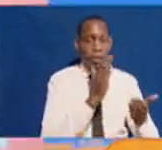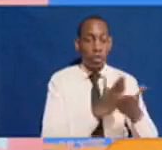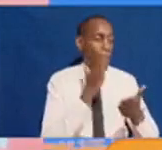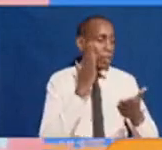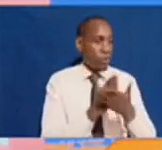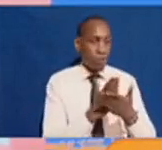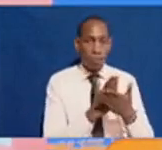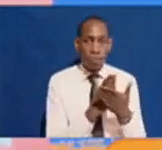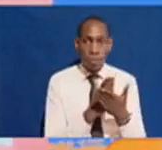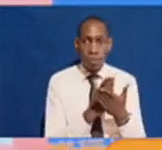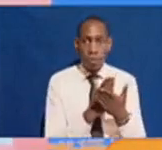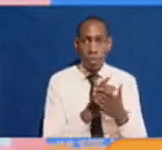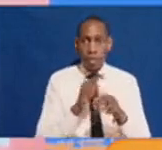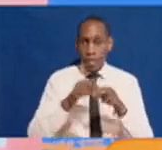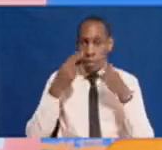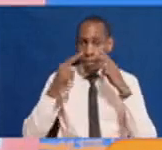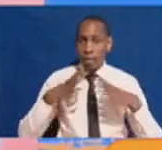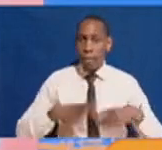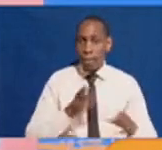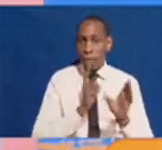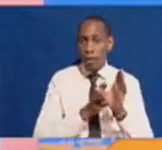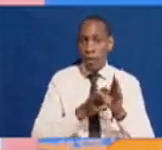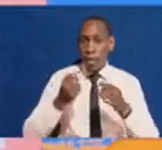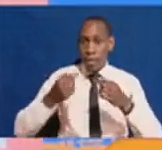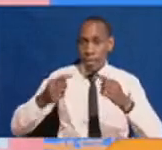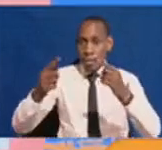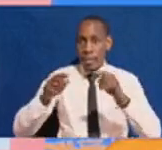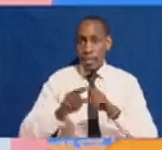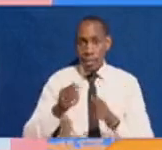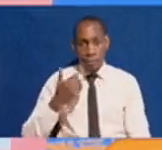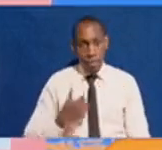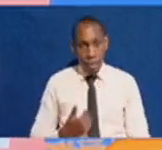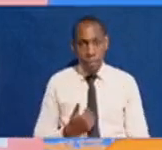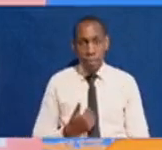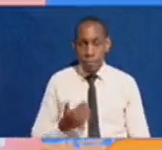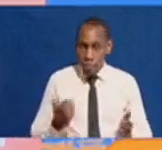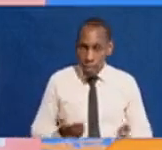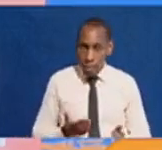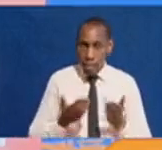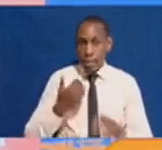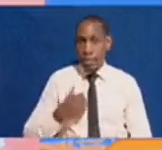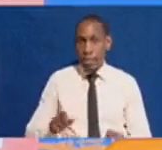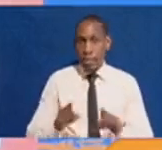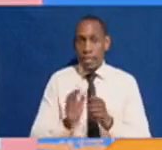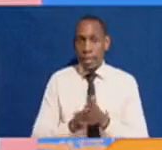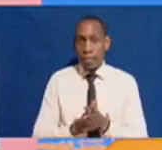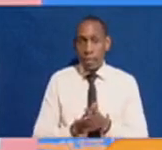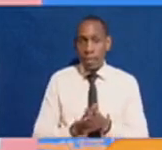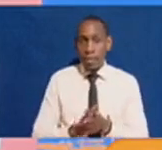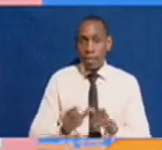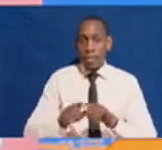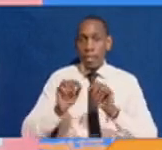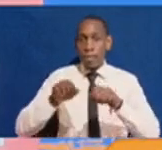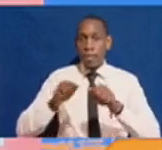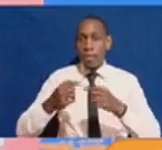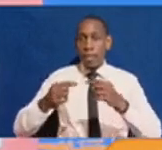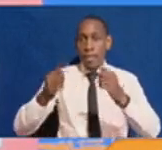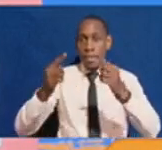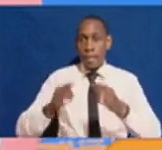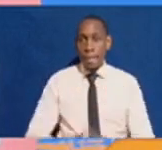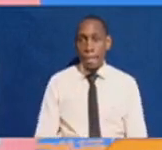kabisa. Nikiona watu wakishiriki wakishinda, na mimi pia nikajipa moyo nikasema hata siku moja na mimi pia naweza kuwa